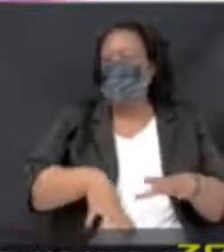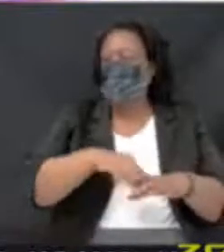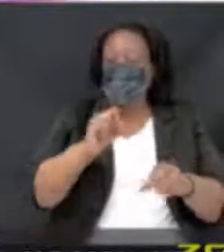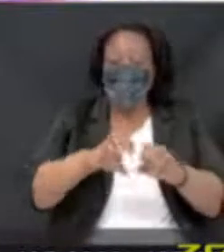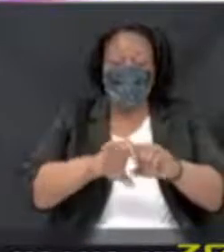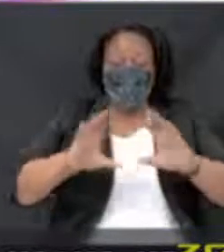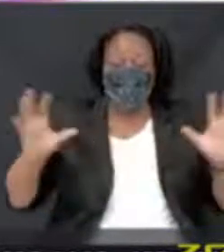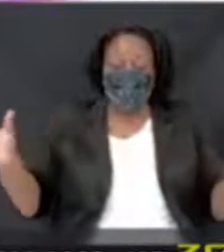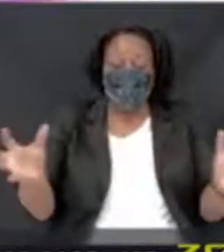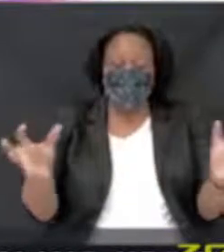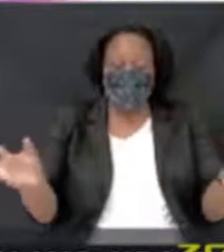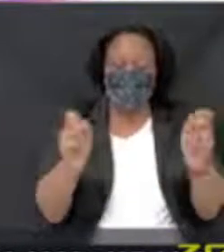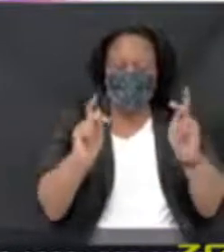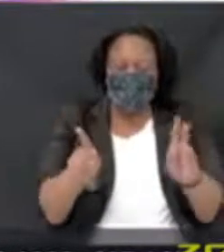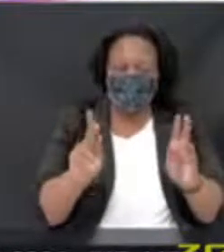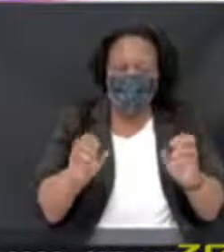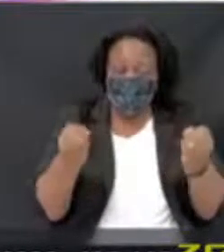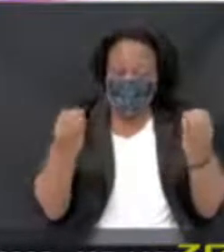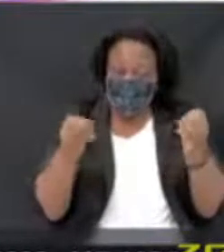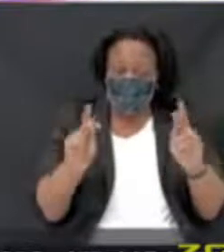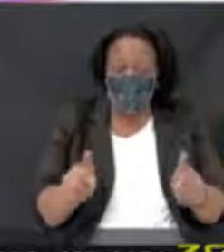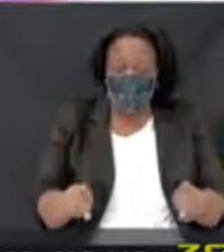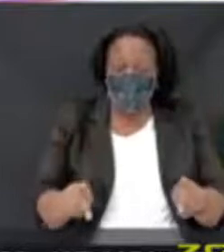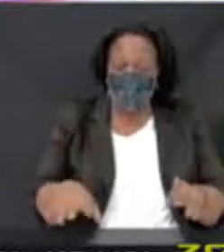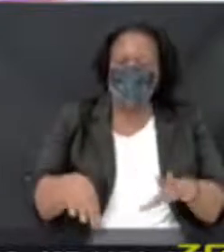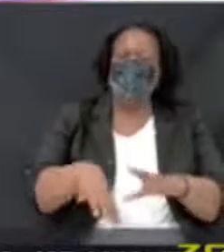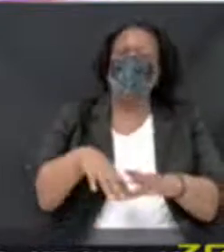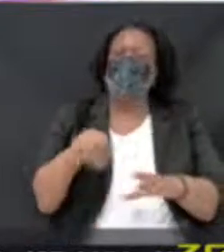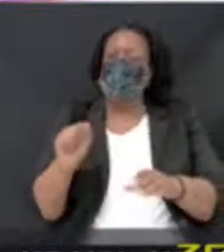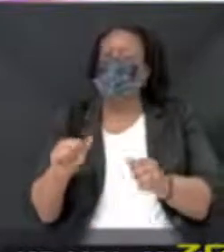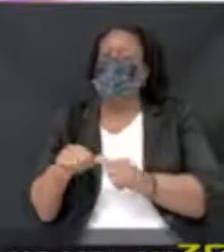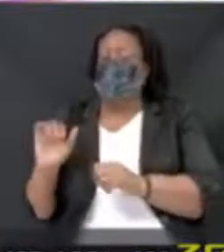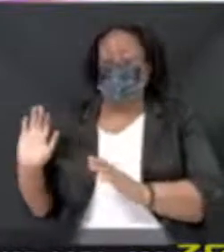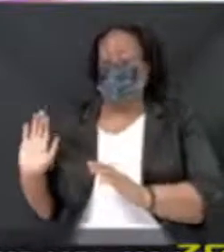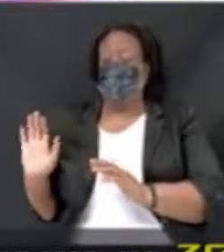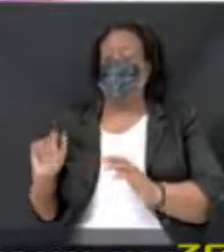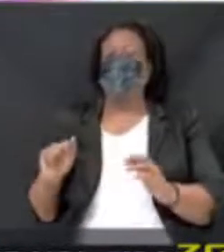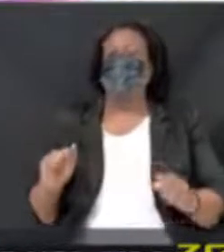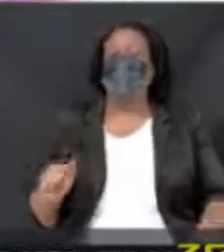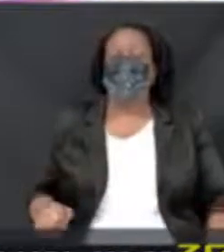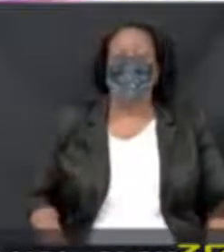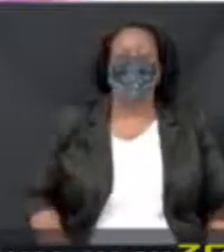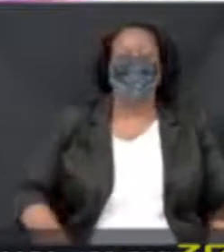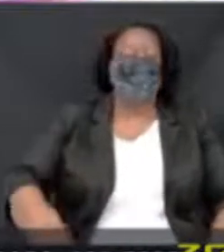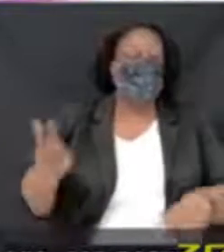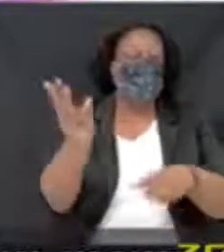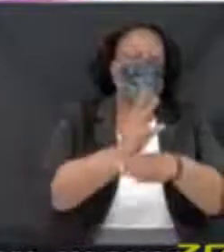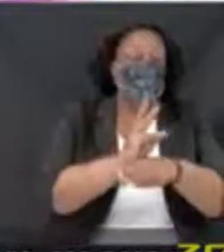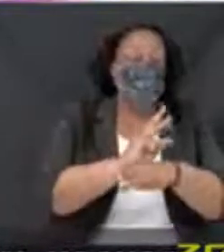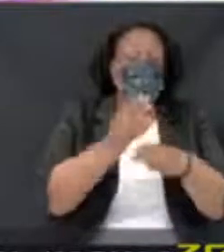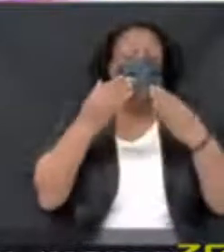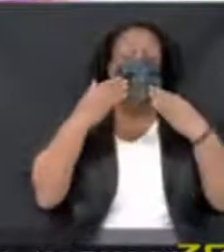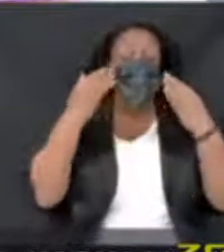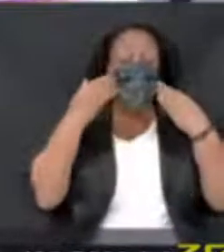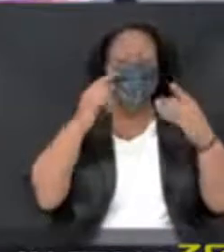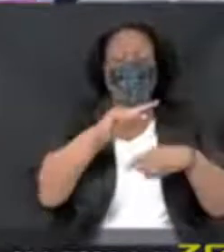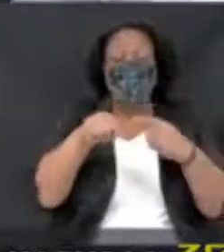behavior, and wear face masks when you're in public. Thank you.